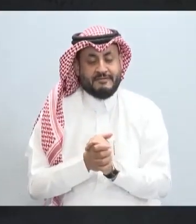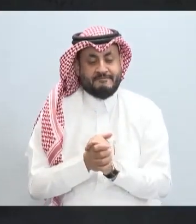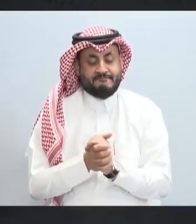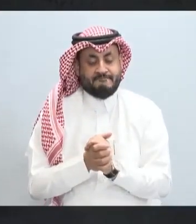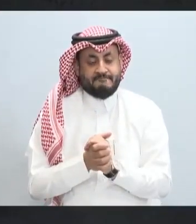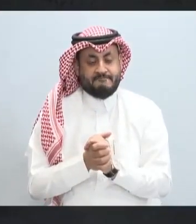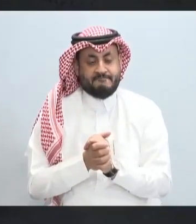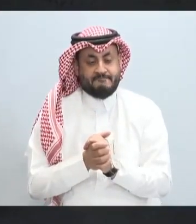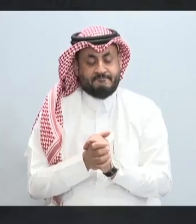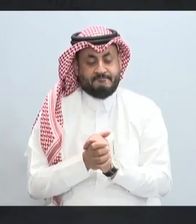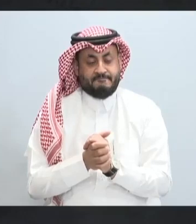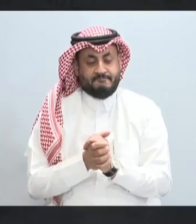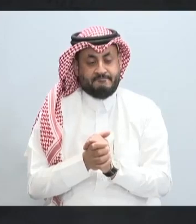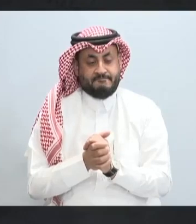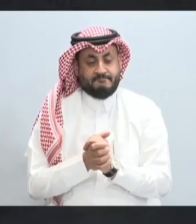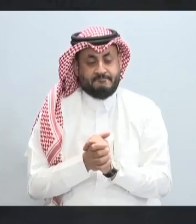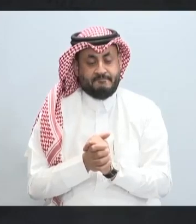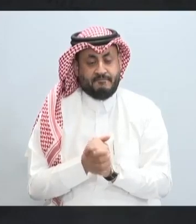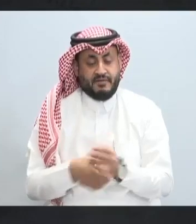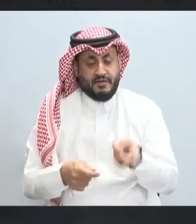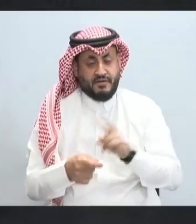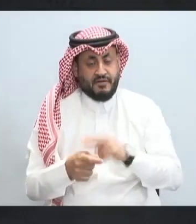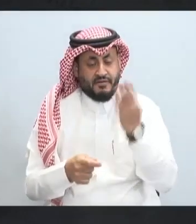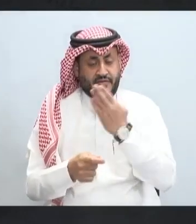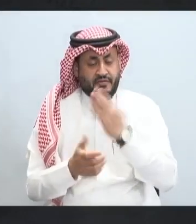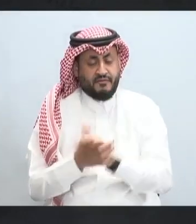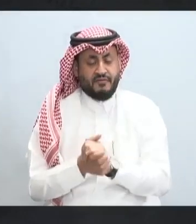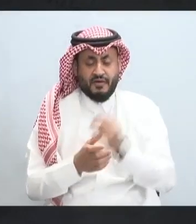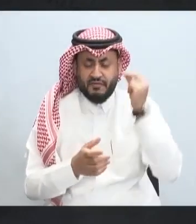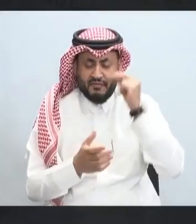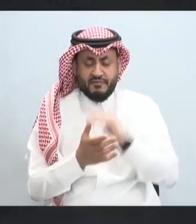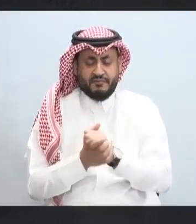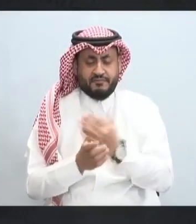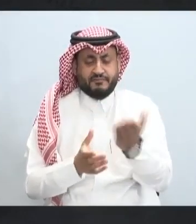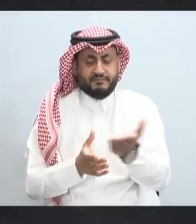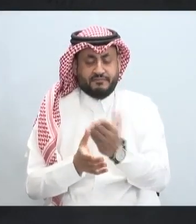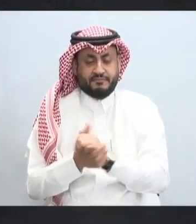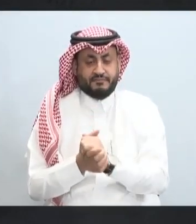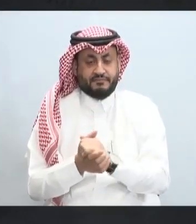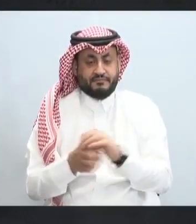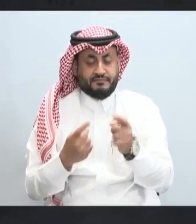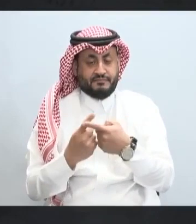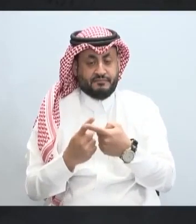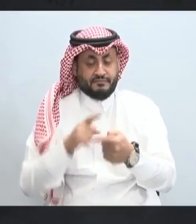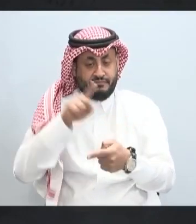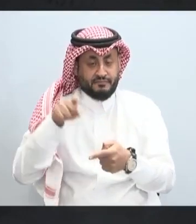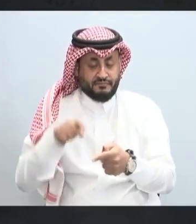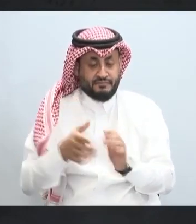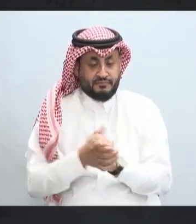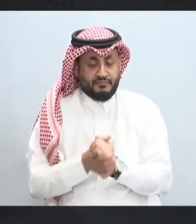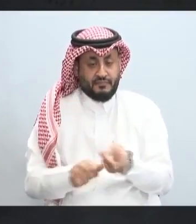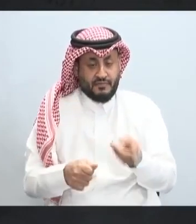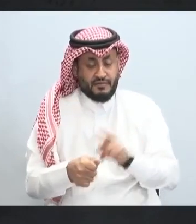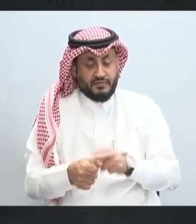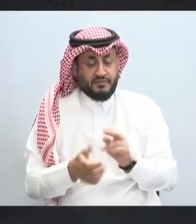airport. So now let's read again and remind ourselves of the first question that we did